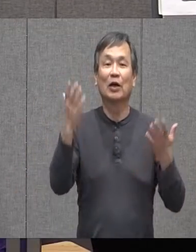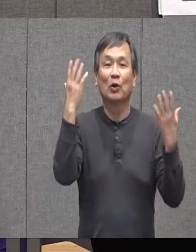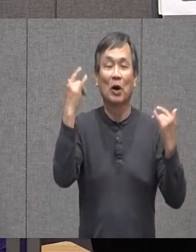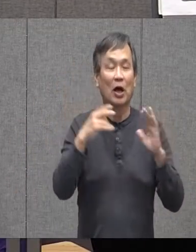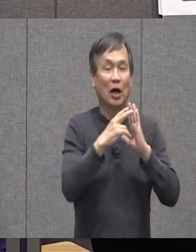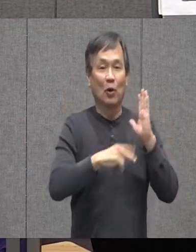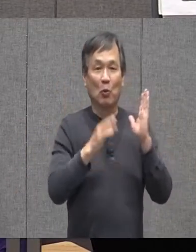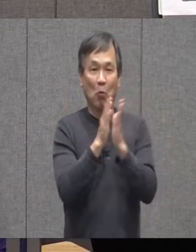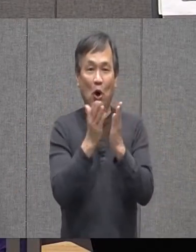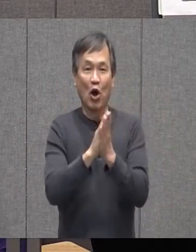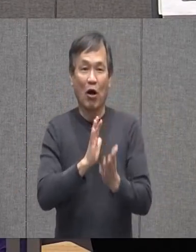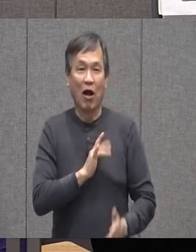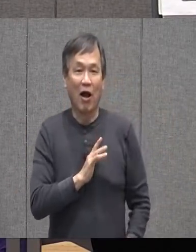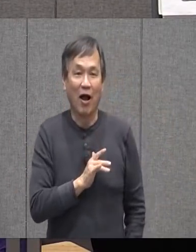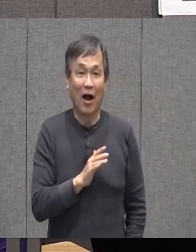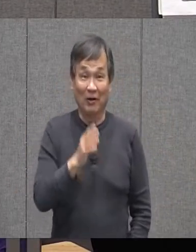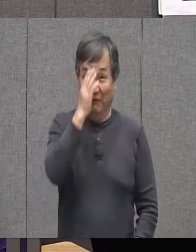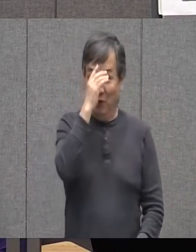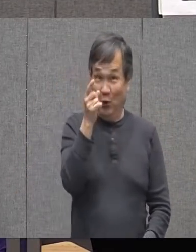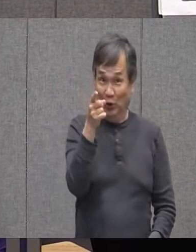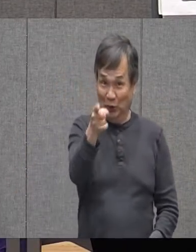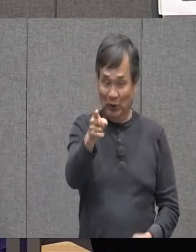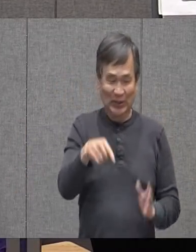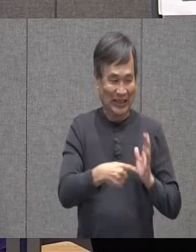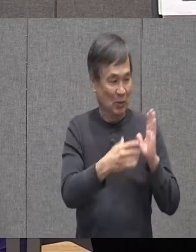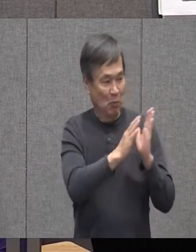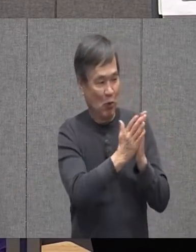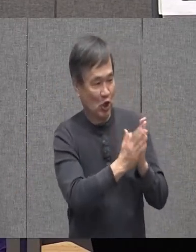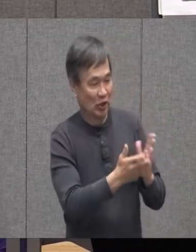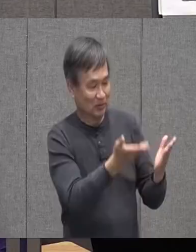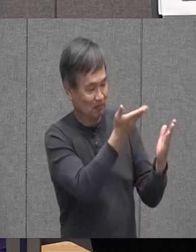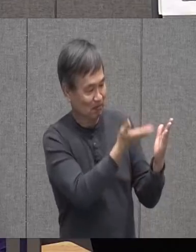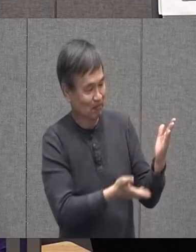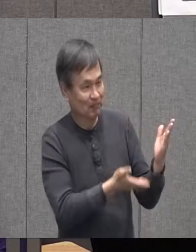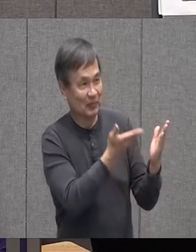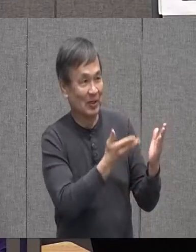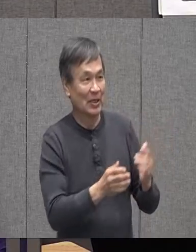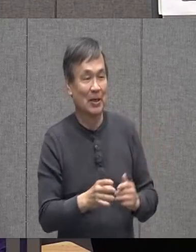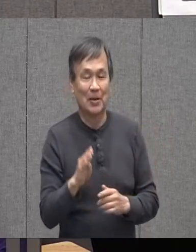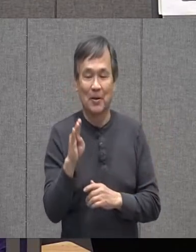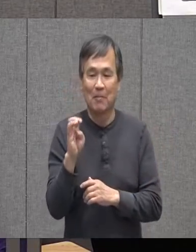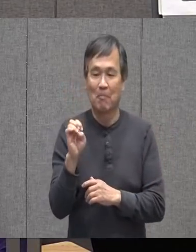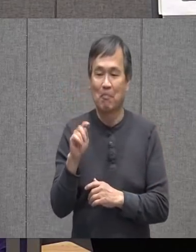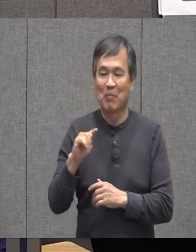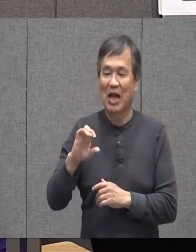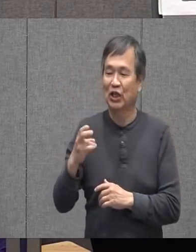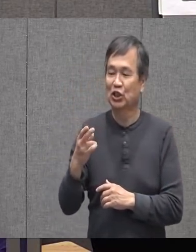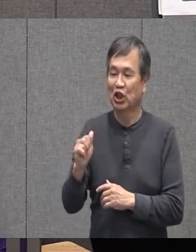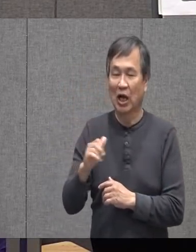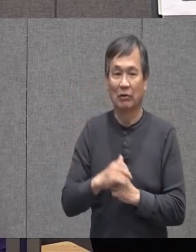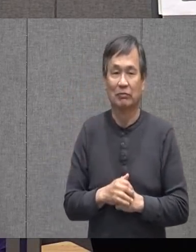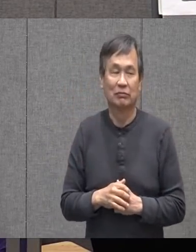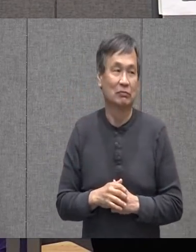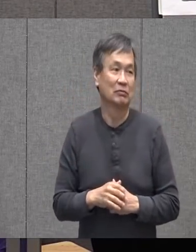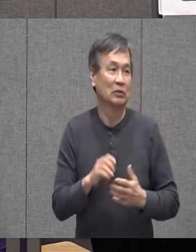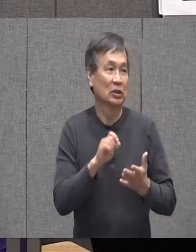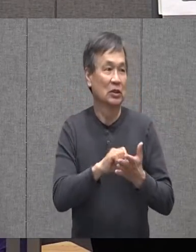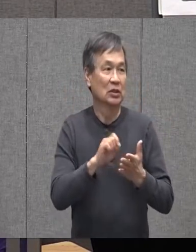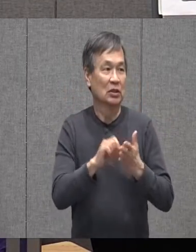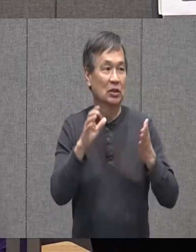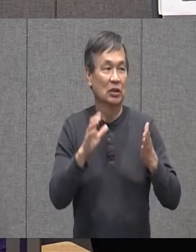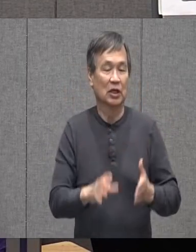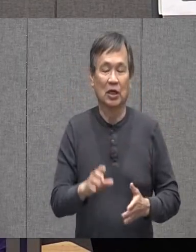a book to you. This book is called Betcha, and it is by Stuart